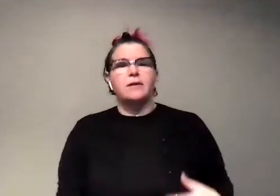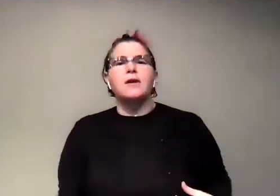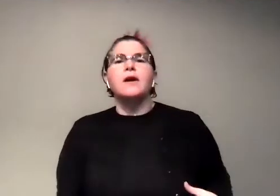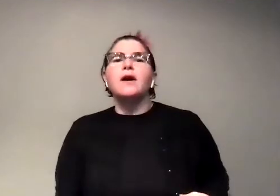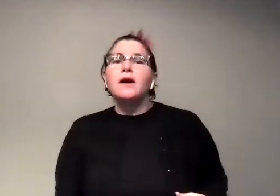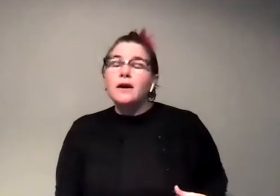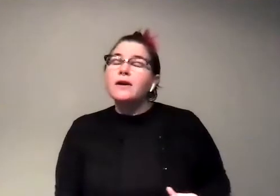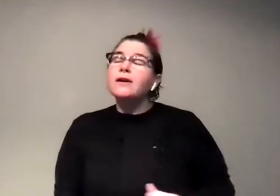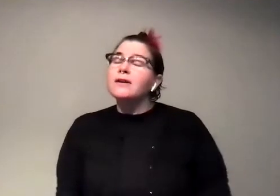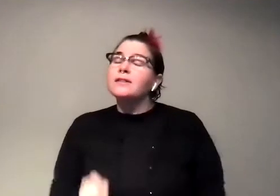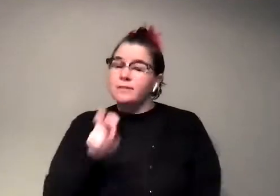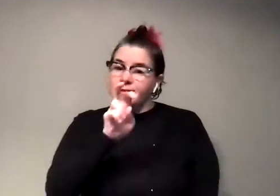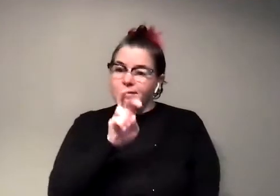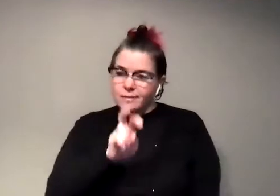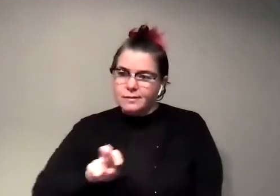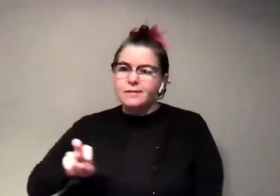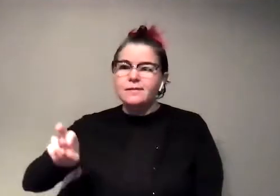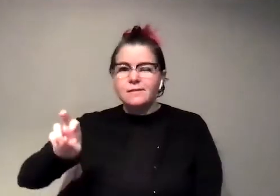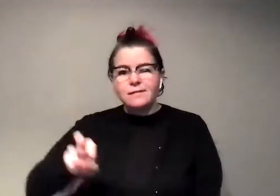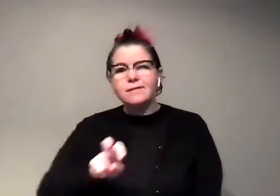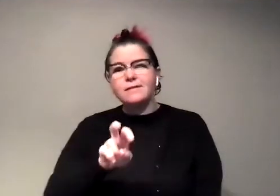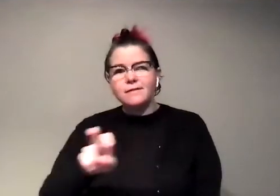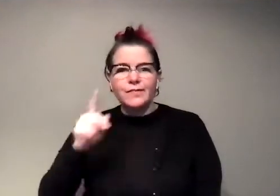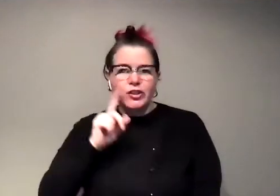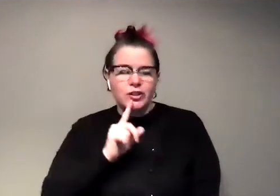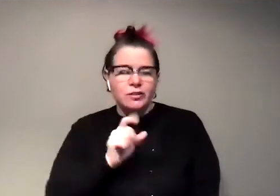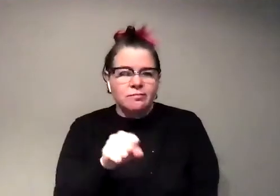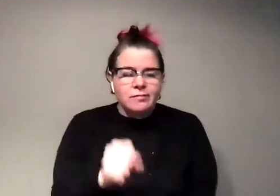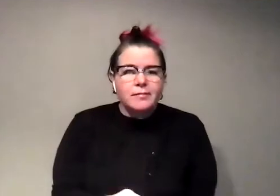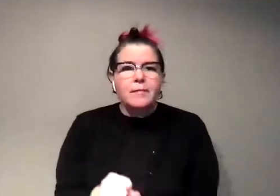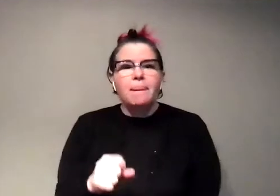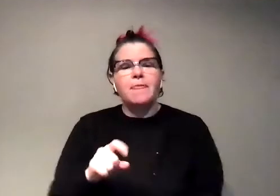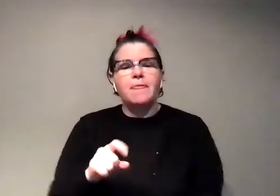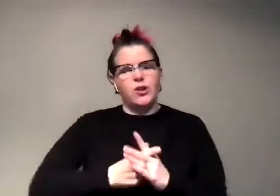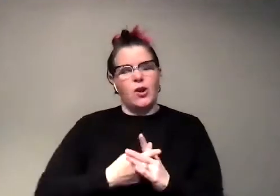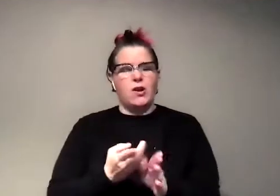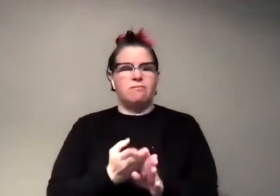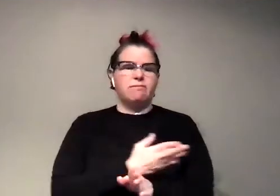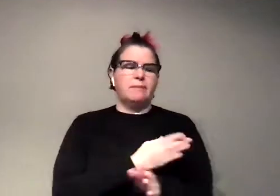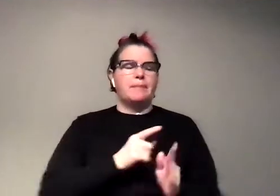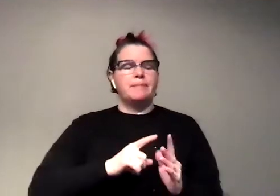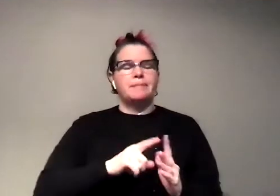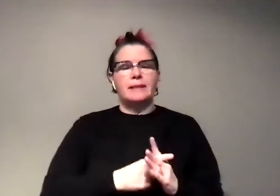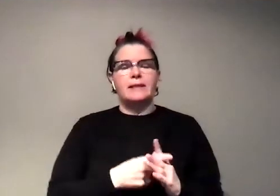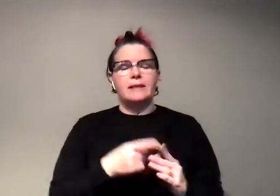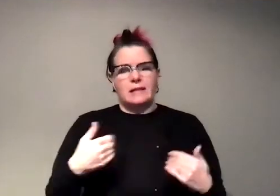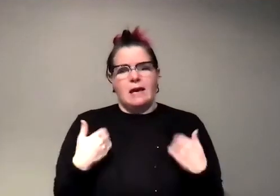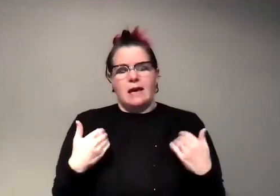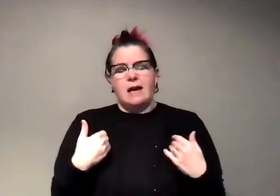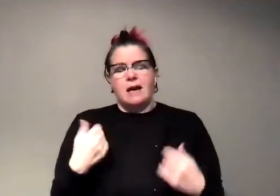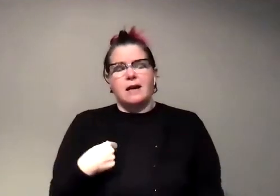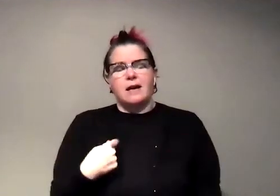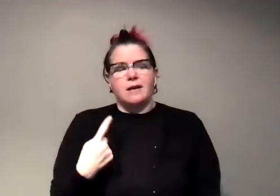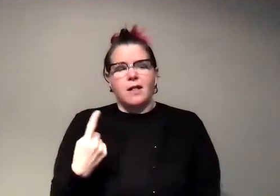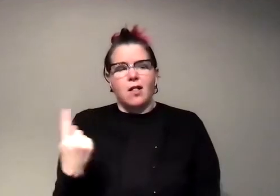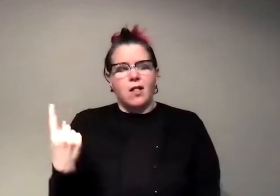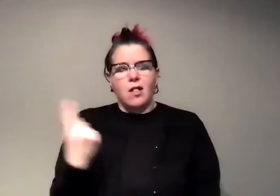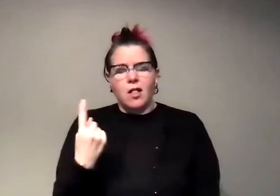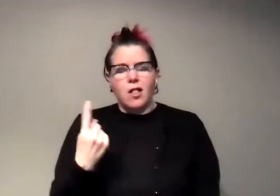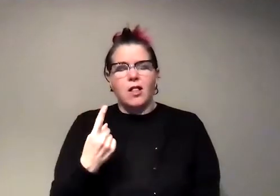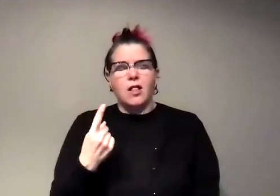been a journey. It has been a journey. I guess starting from the beginning, when I was younger, I would always take